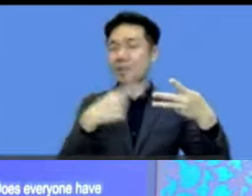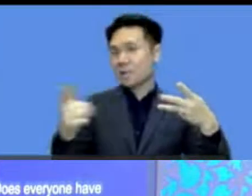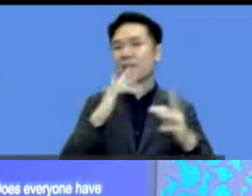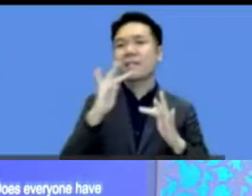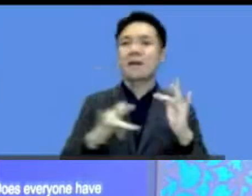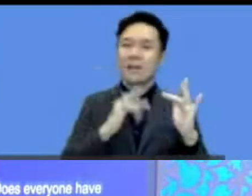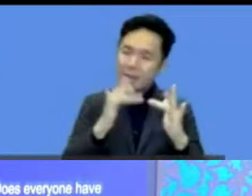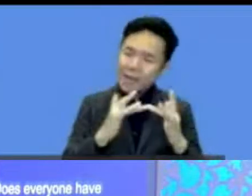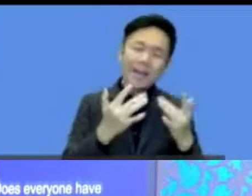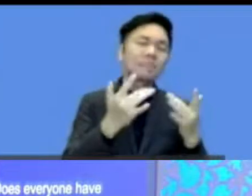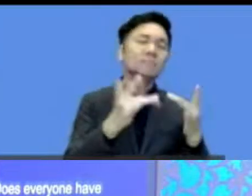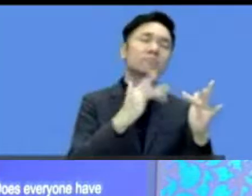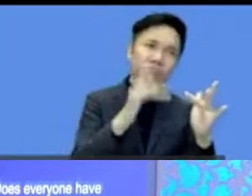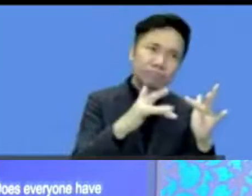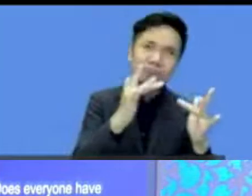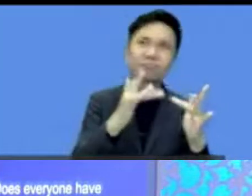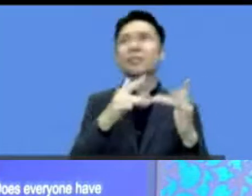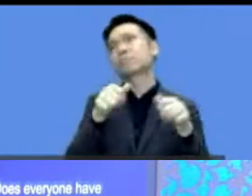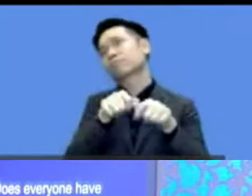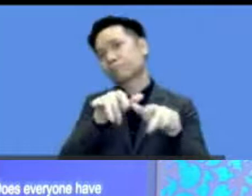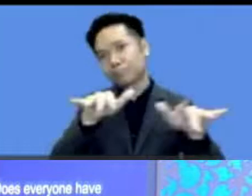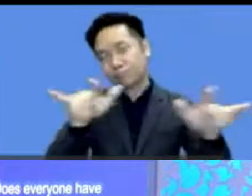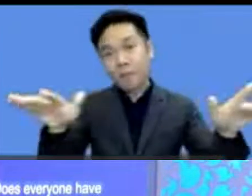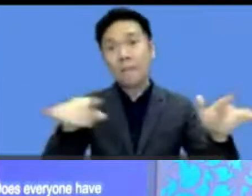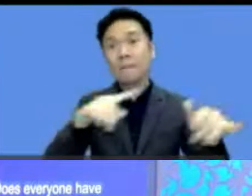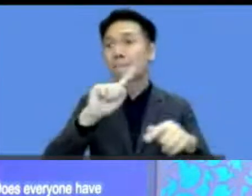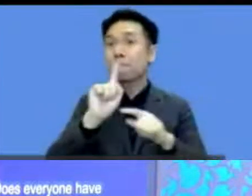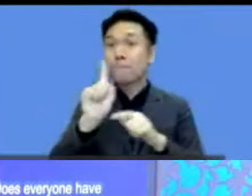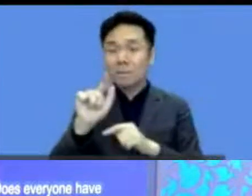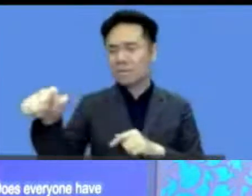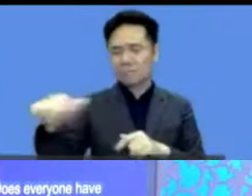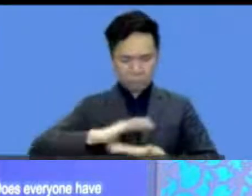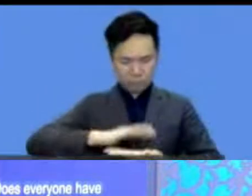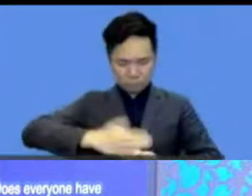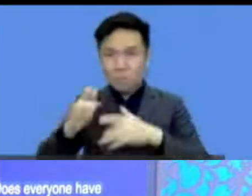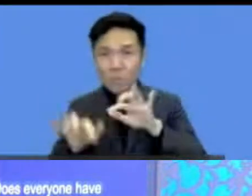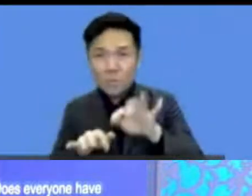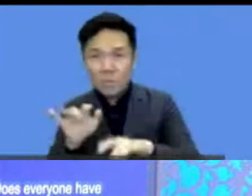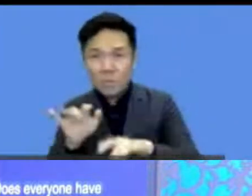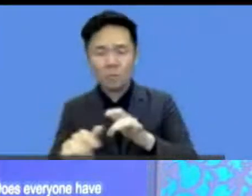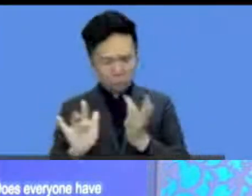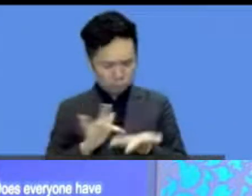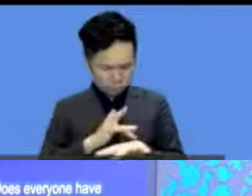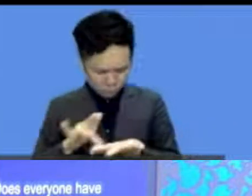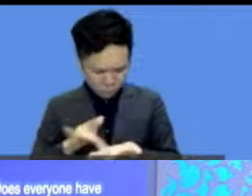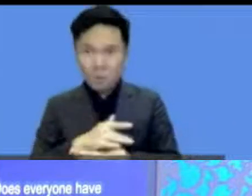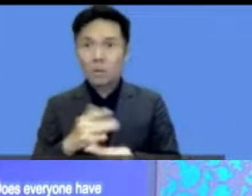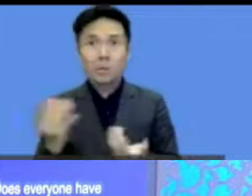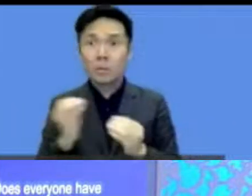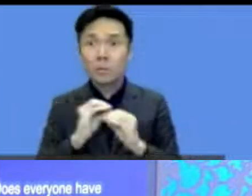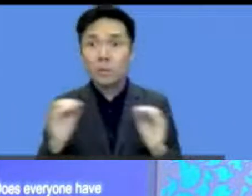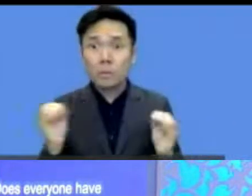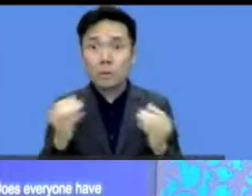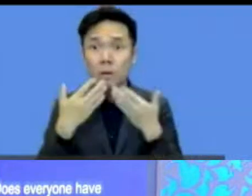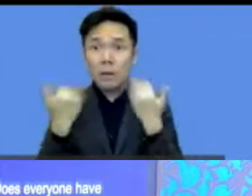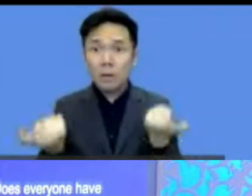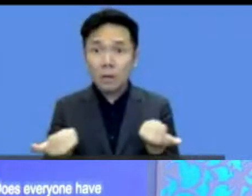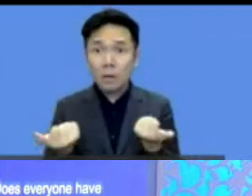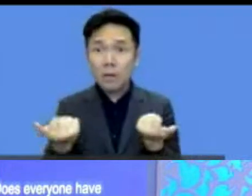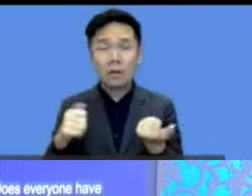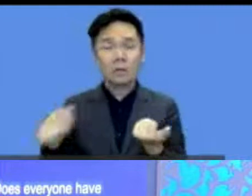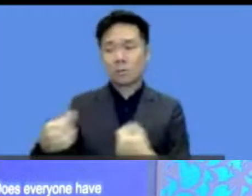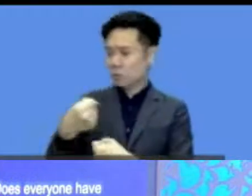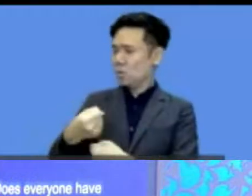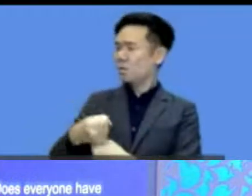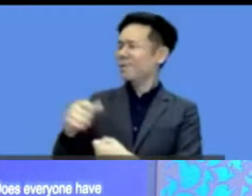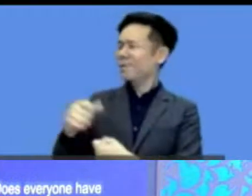devices, right? There are people, dad works from home, he's got a device, mom works from home,